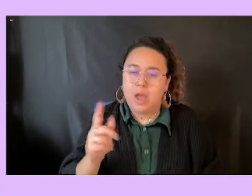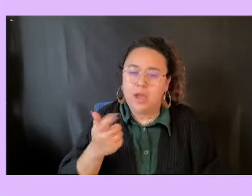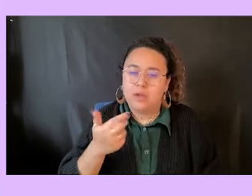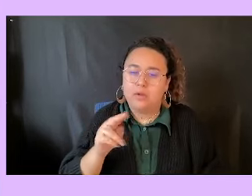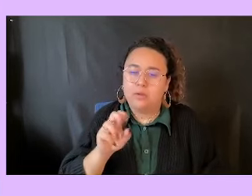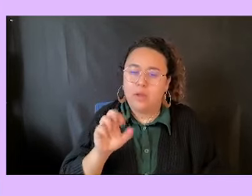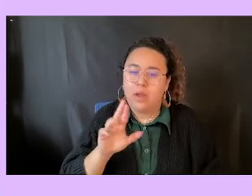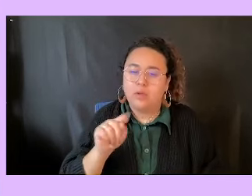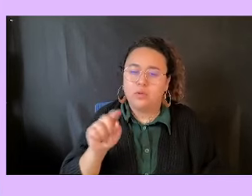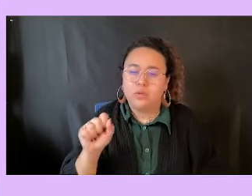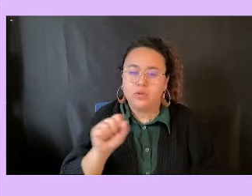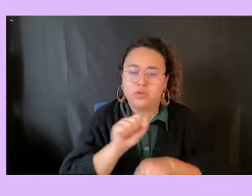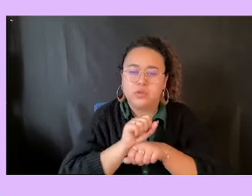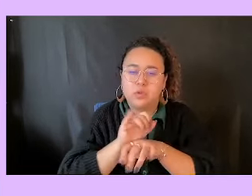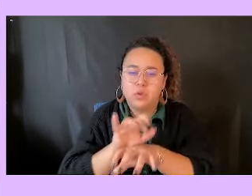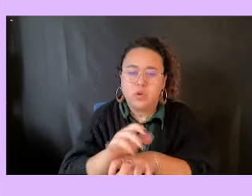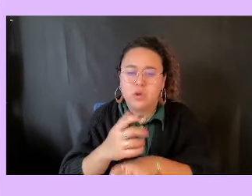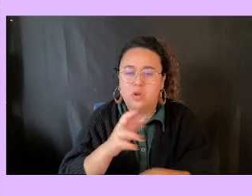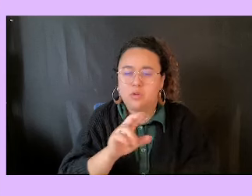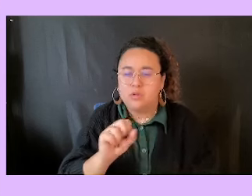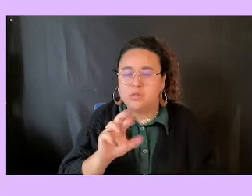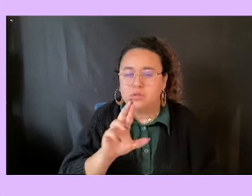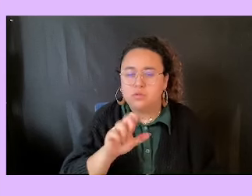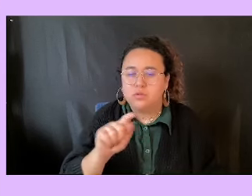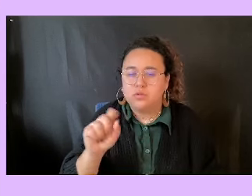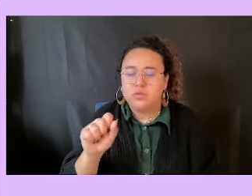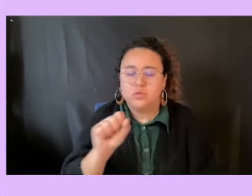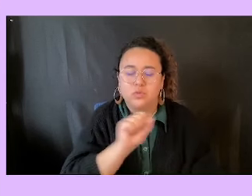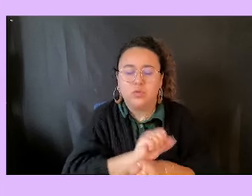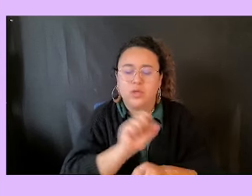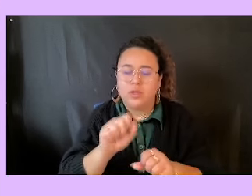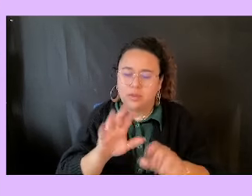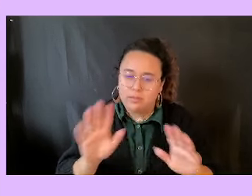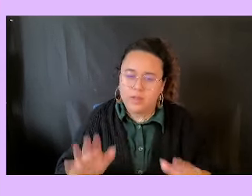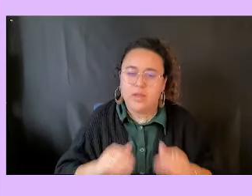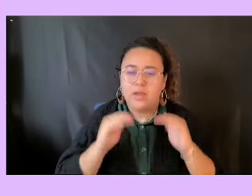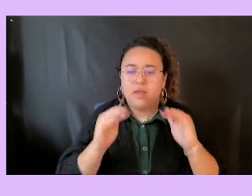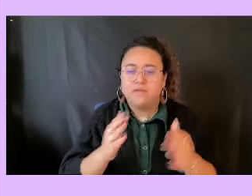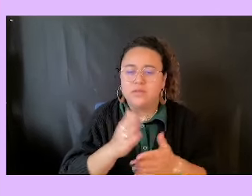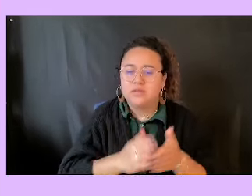can, I guess, be elevated in some way